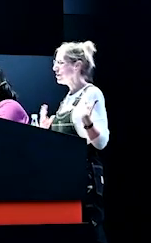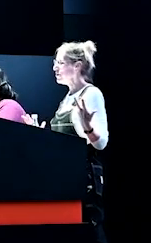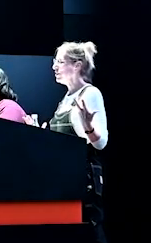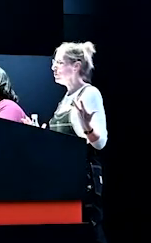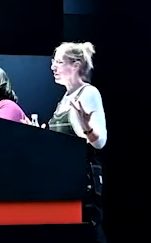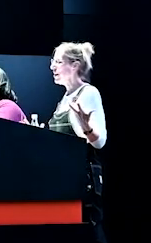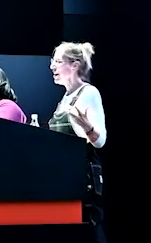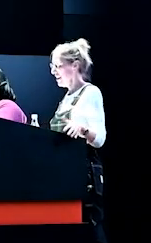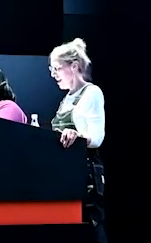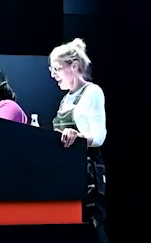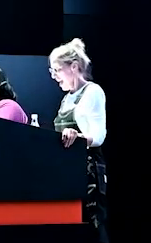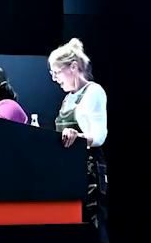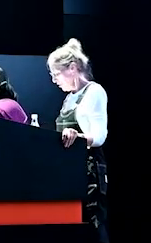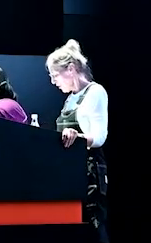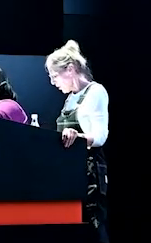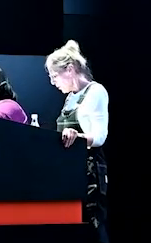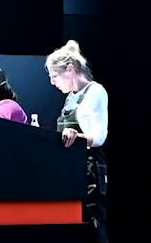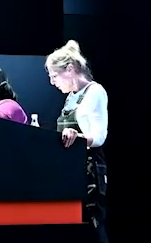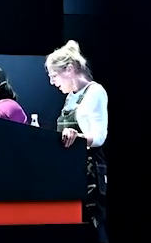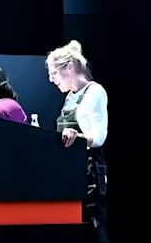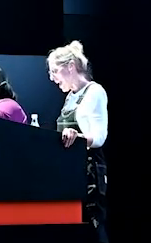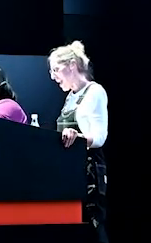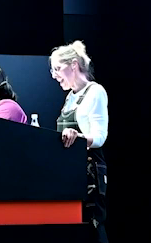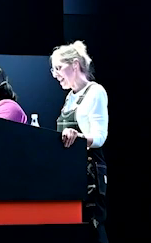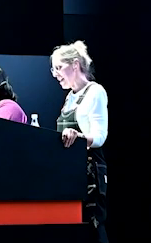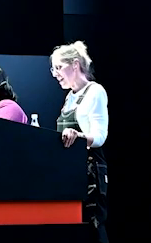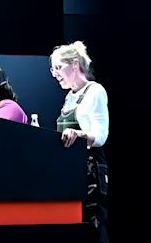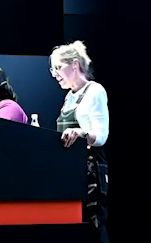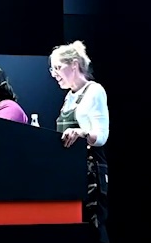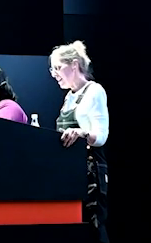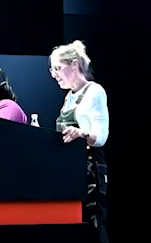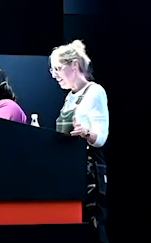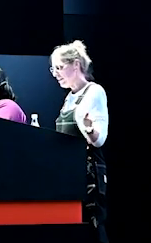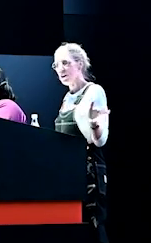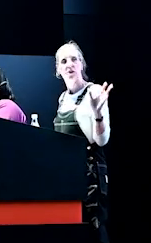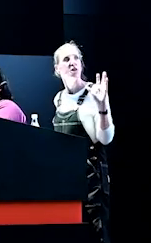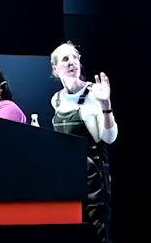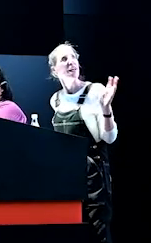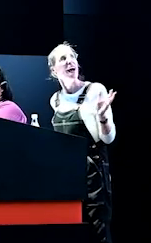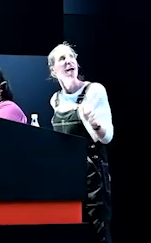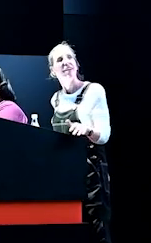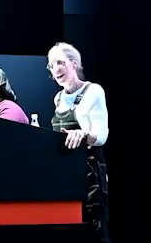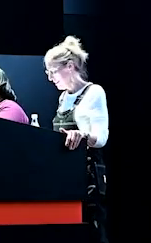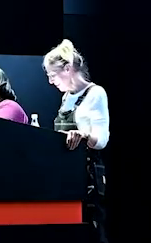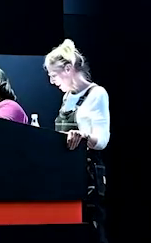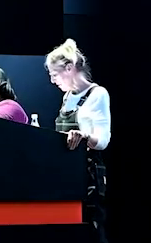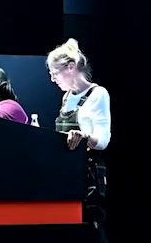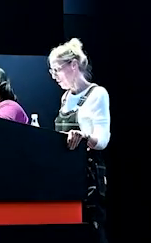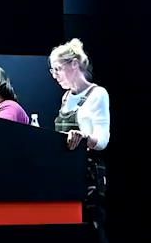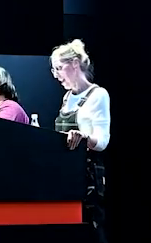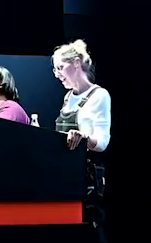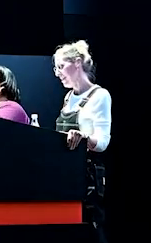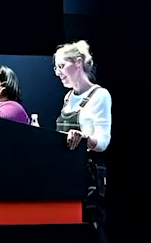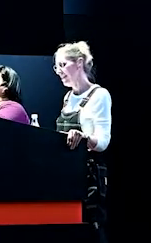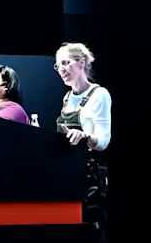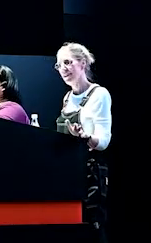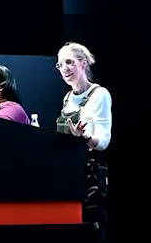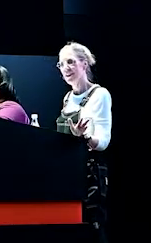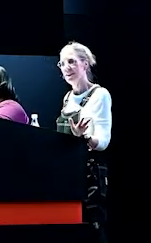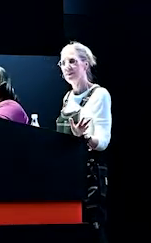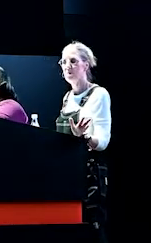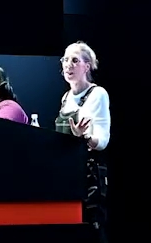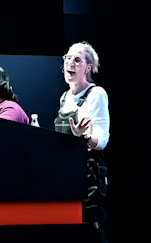was part of the spirit. So again, these are three icons of the brand: